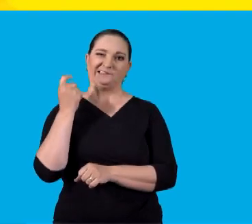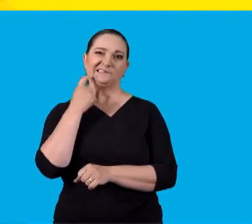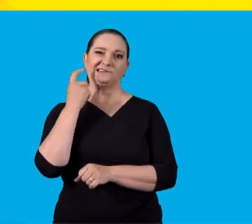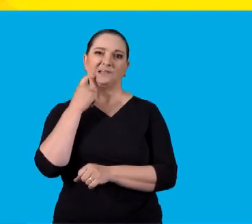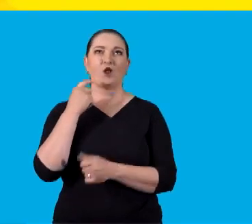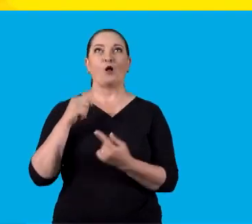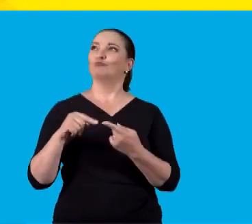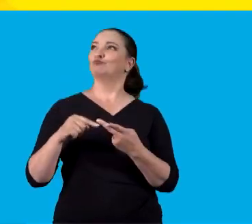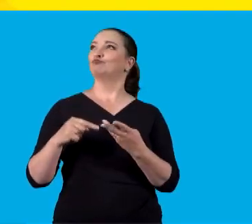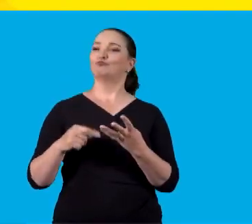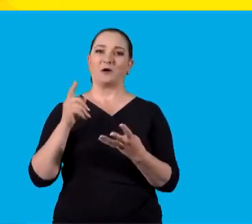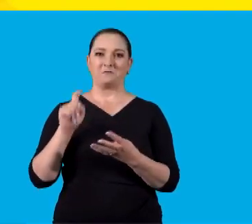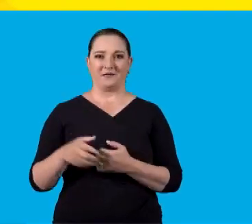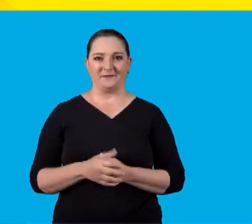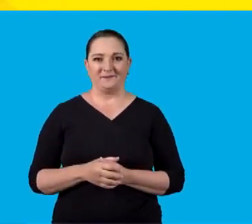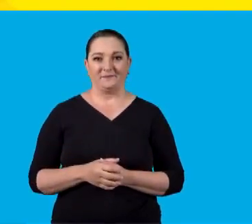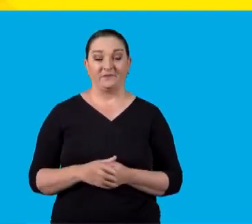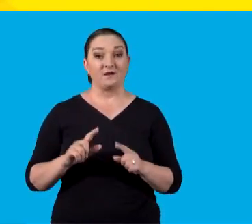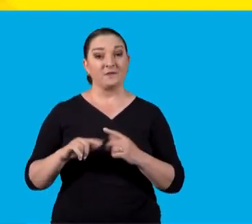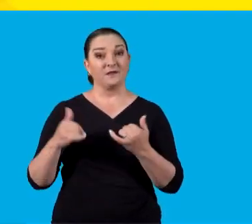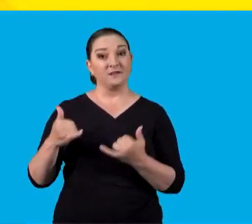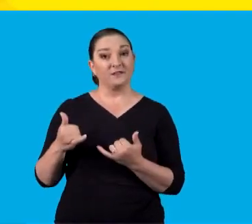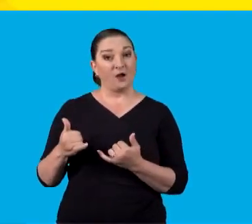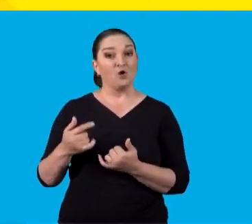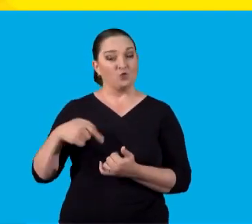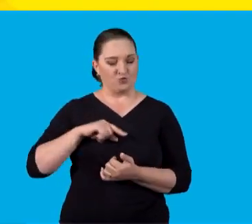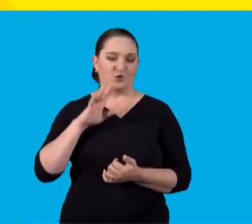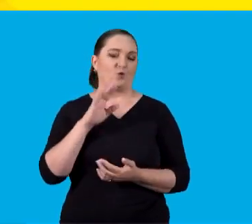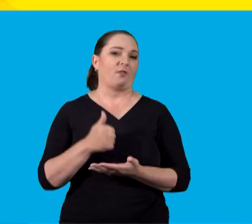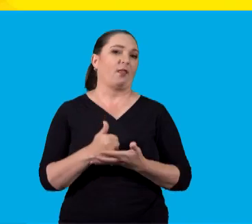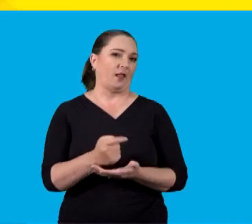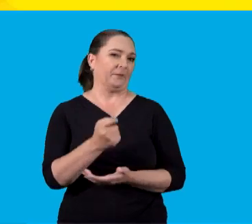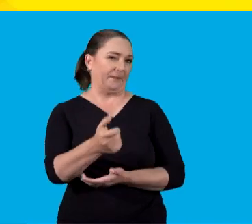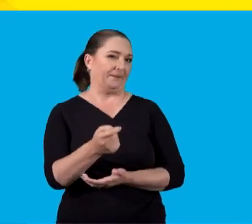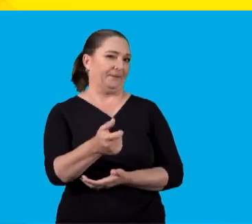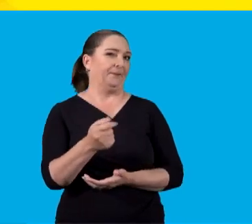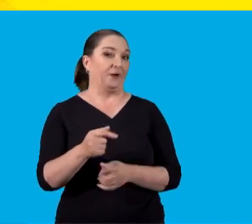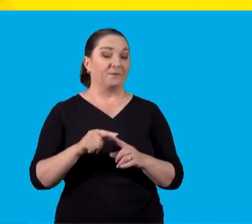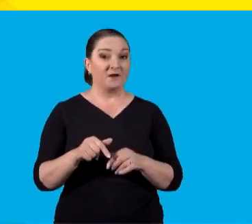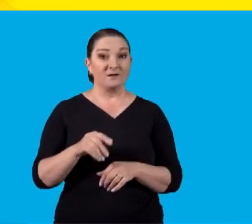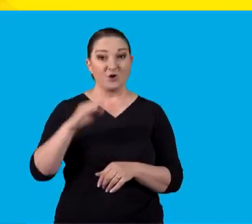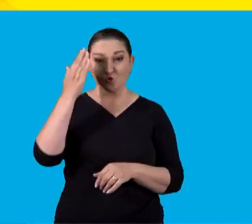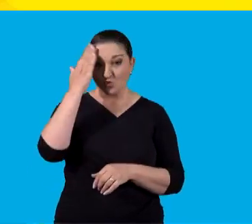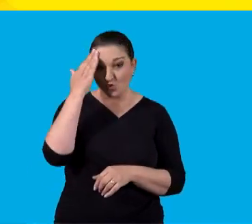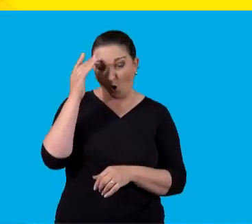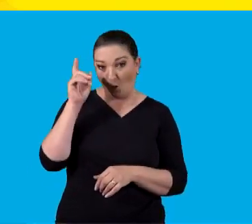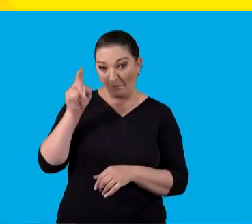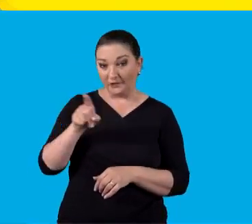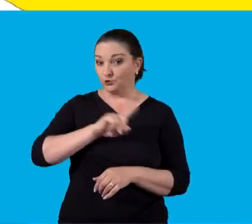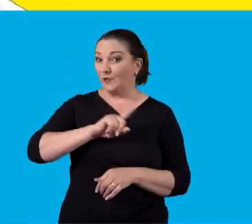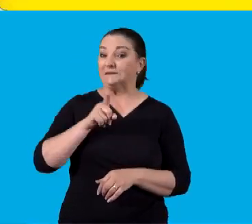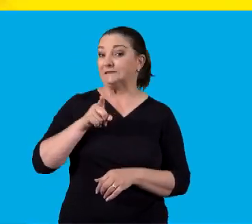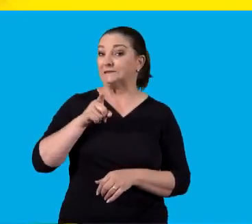fingertips. The examiner may not test the entire cash flow statement. However, you have to know it because he may